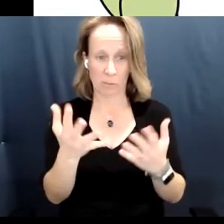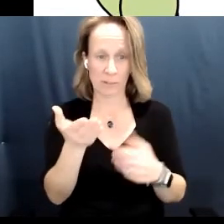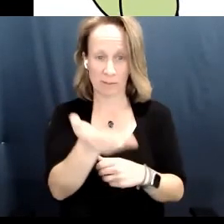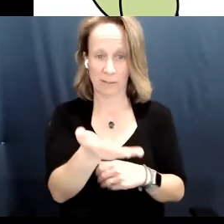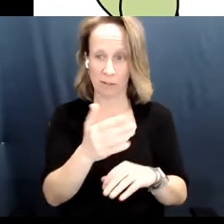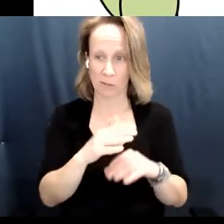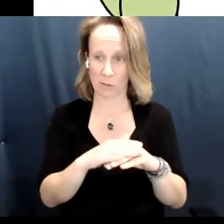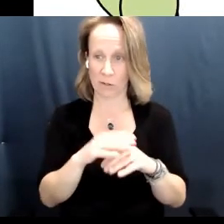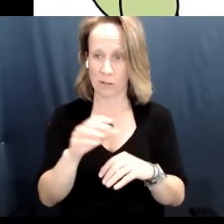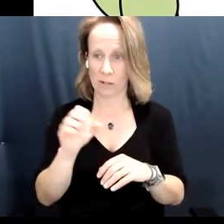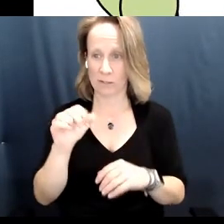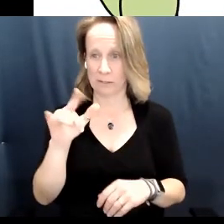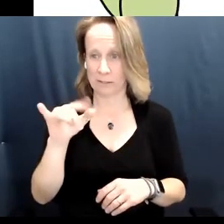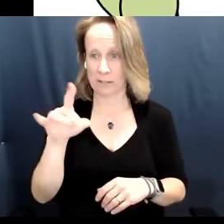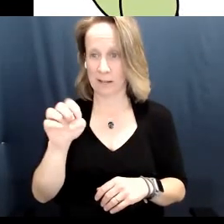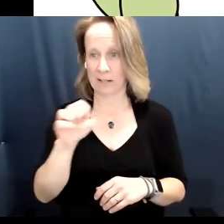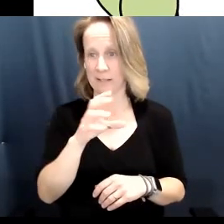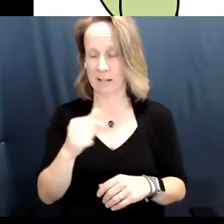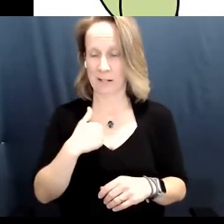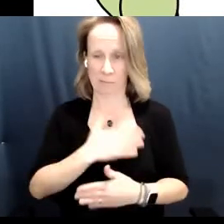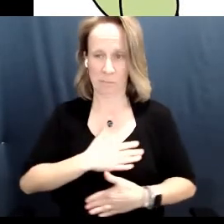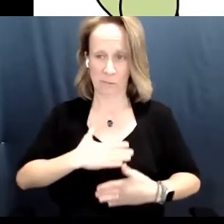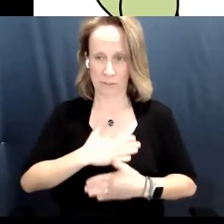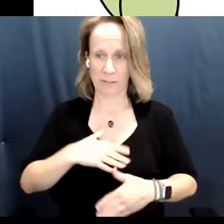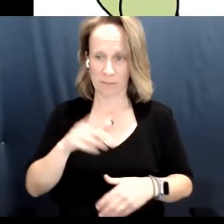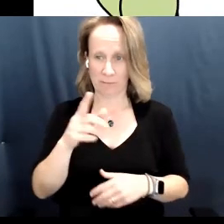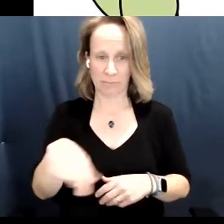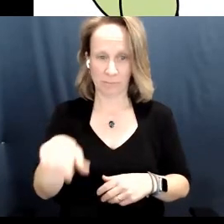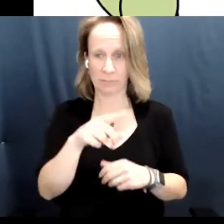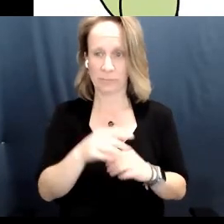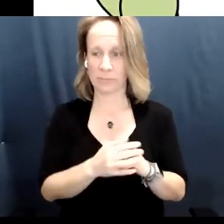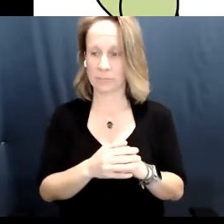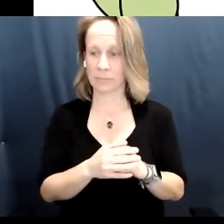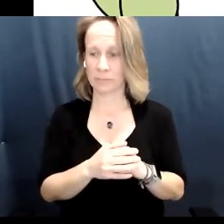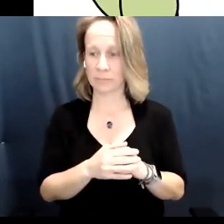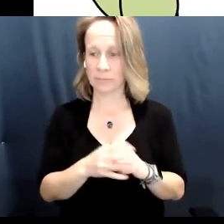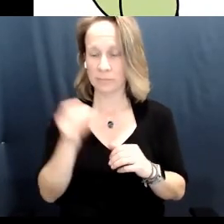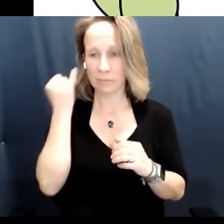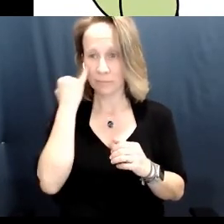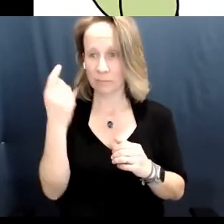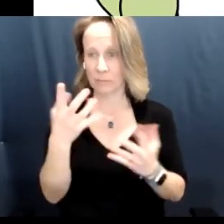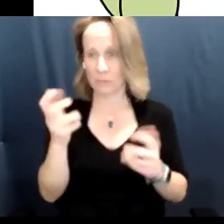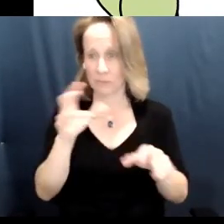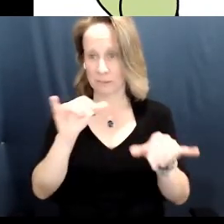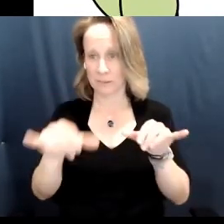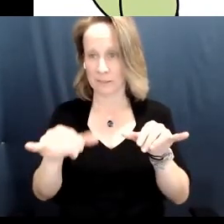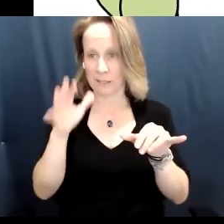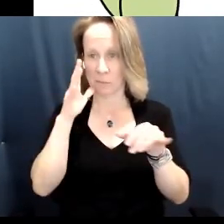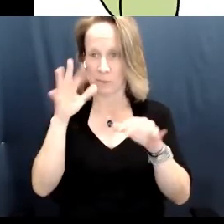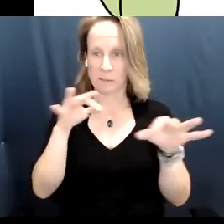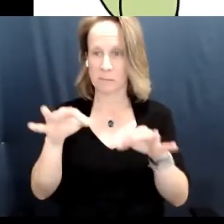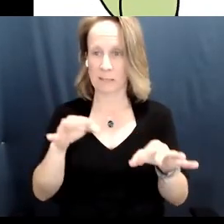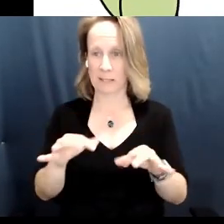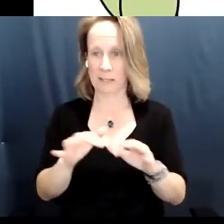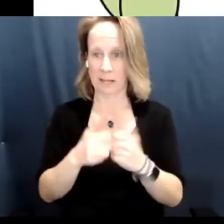and I greatly appreciate it. So if you want to stick around, I will be explaining how to get a certificate for the